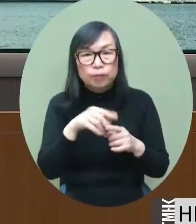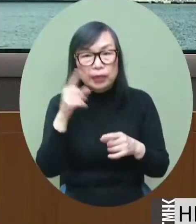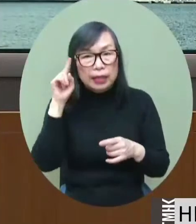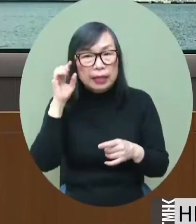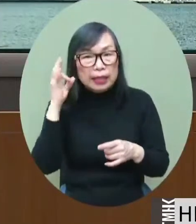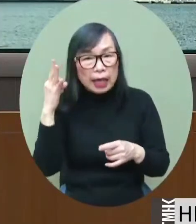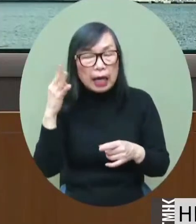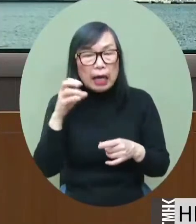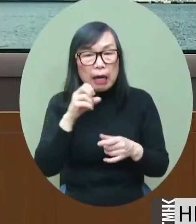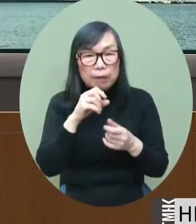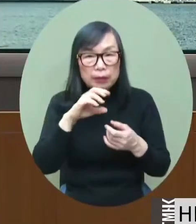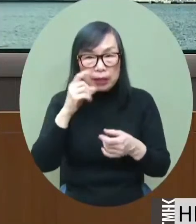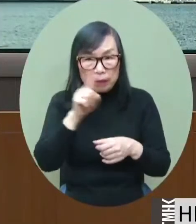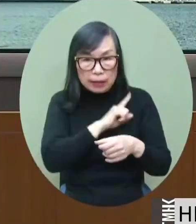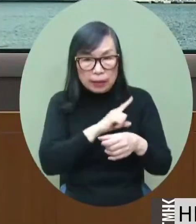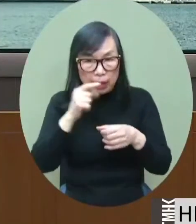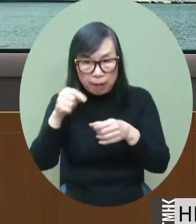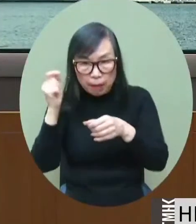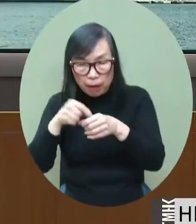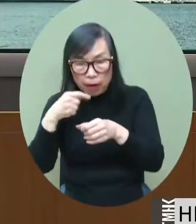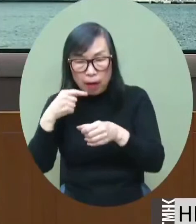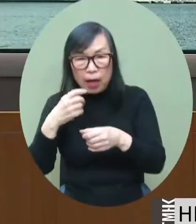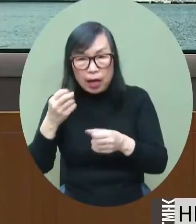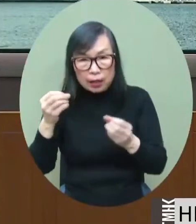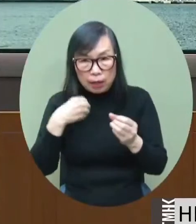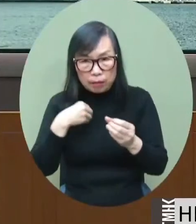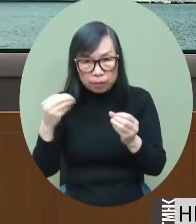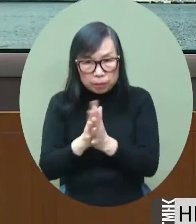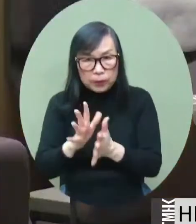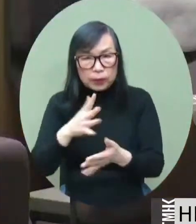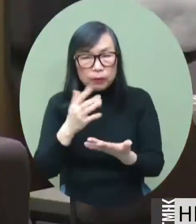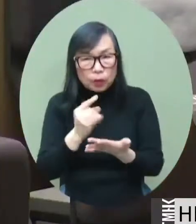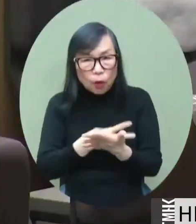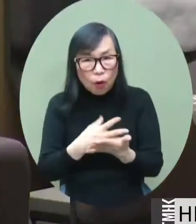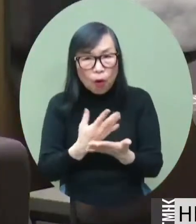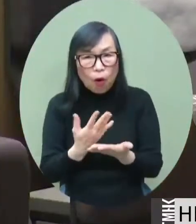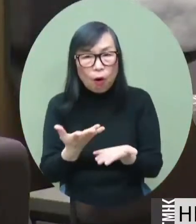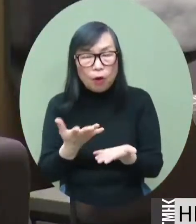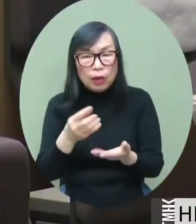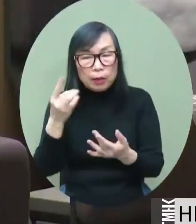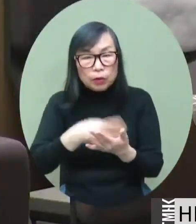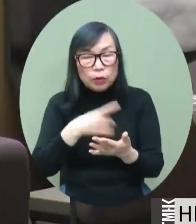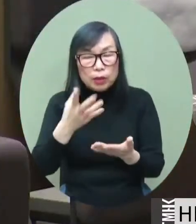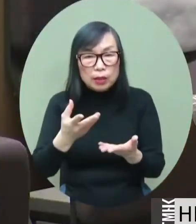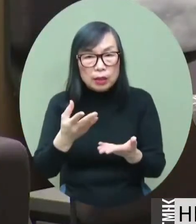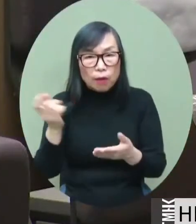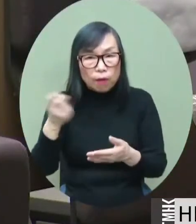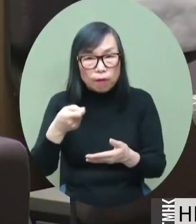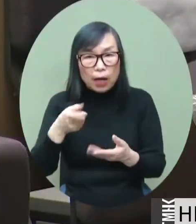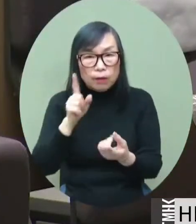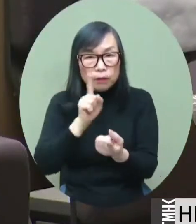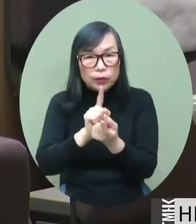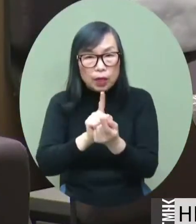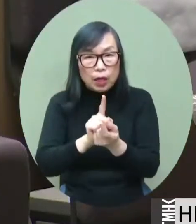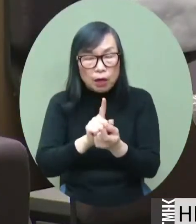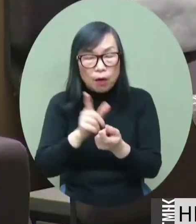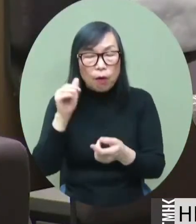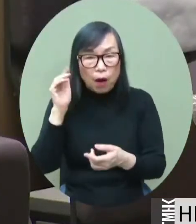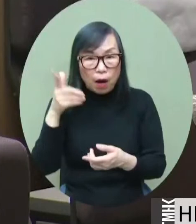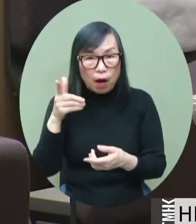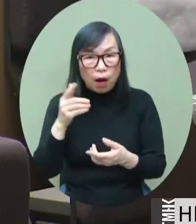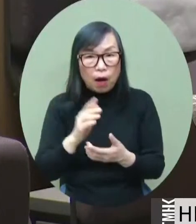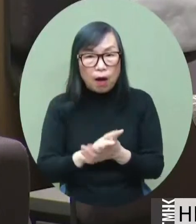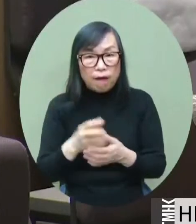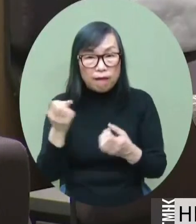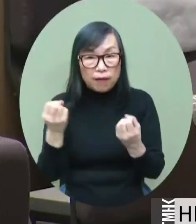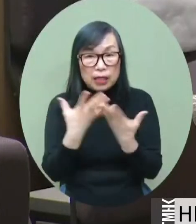to members of the public to do RAT for 3 days over the weekend. How many positive cases